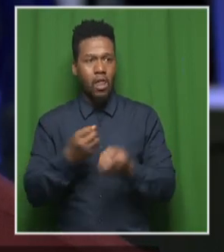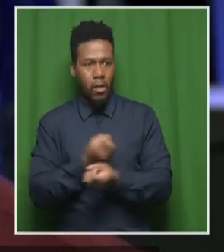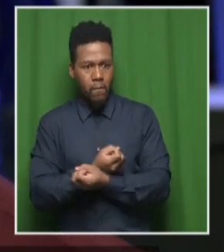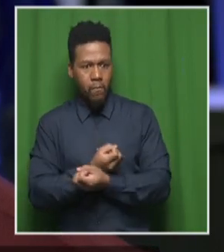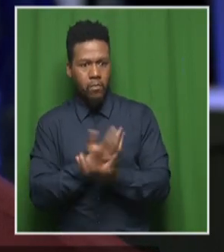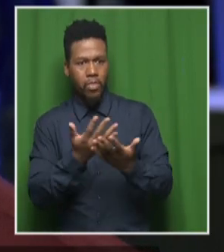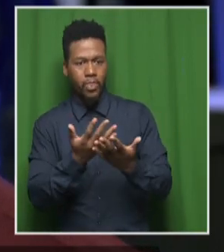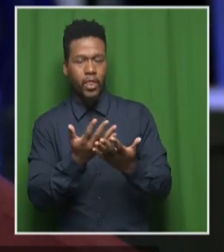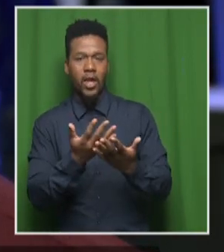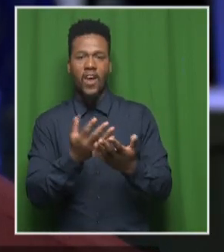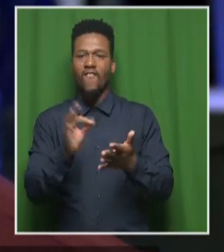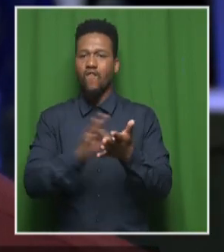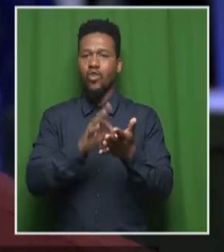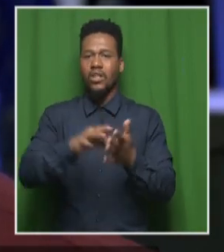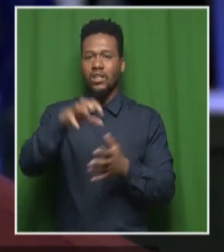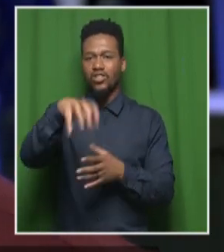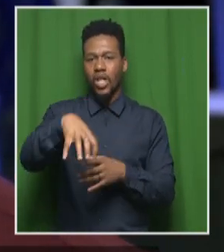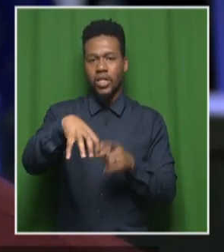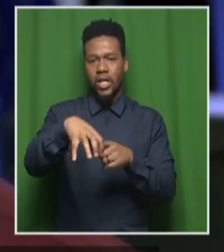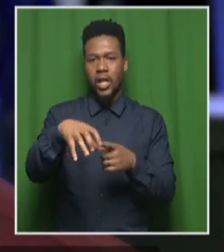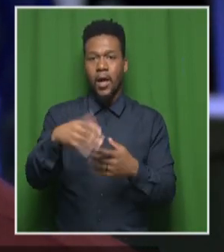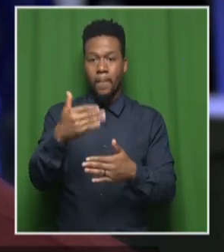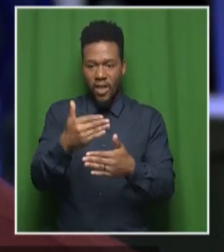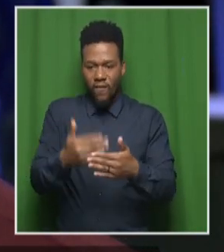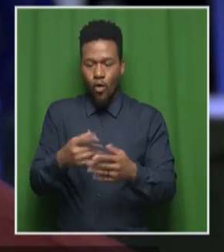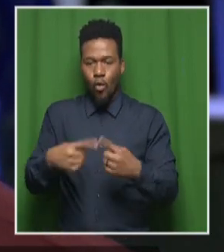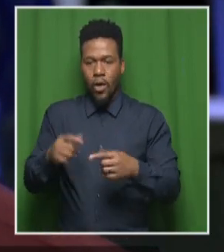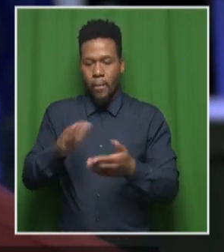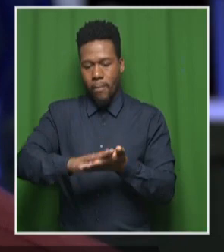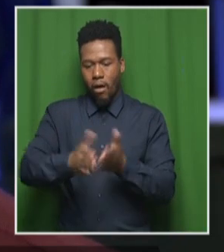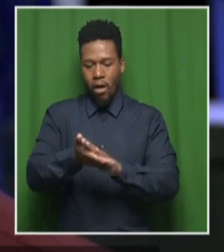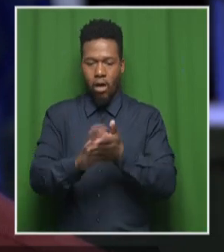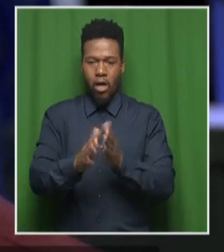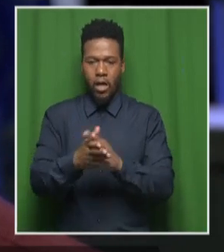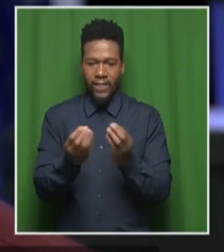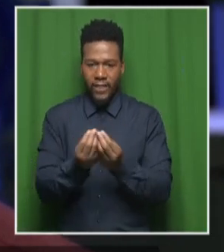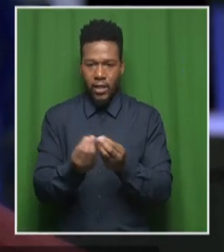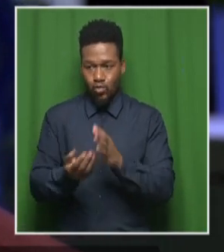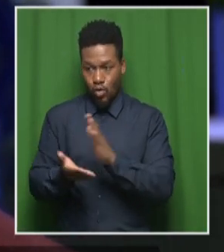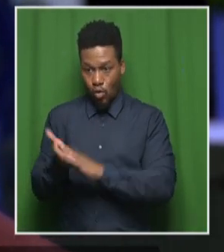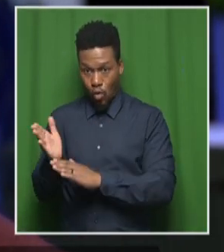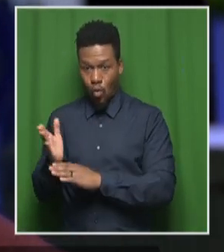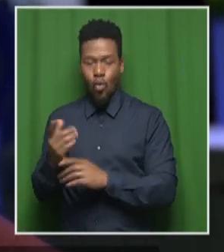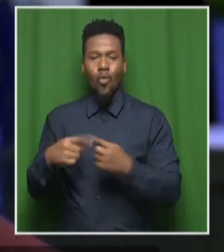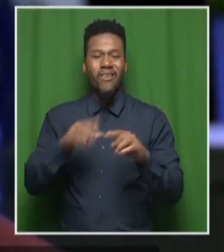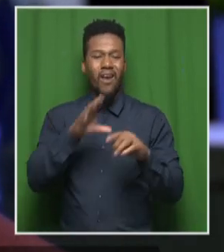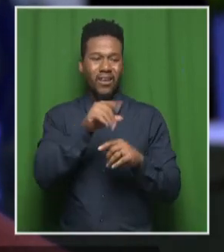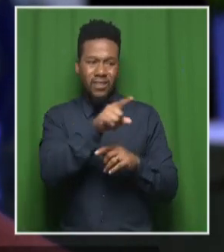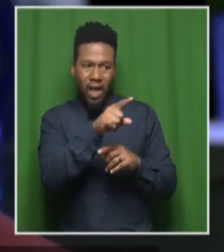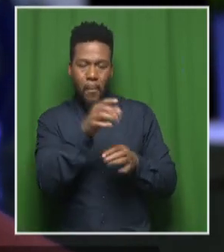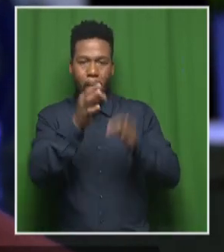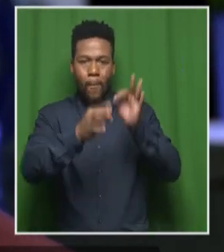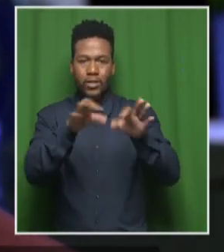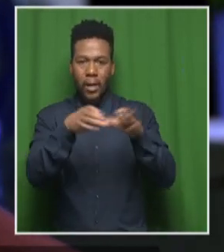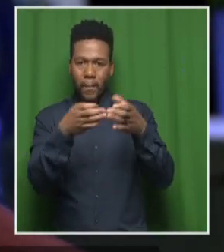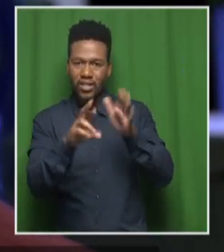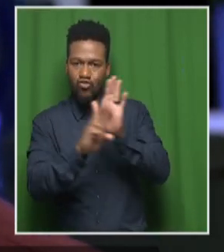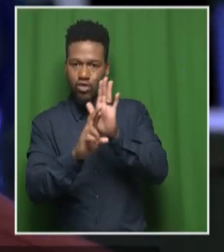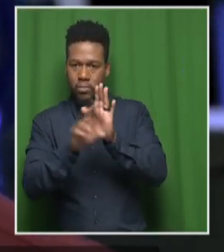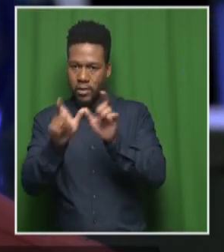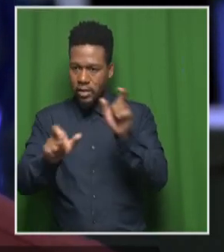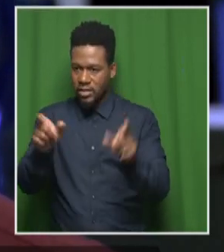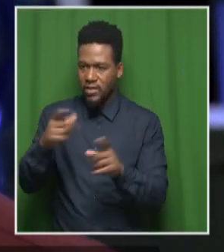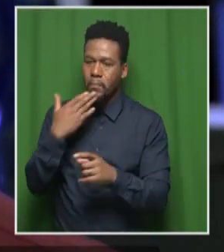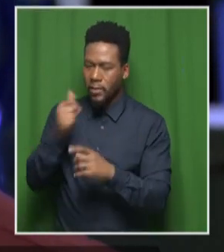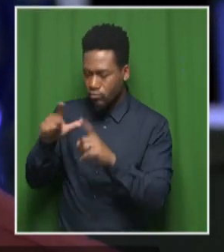can pack our things and leave, we allow party agents to take pictures of the result slips so that we avoid exactly